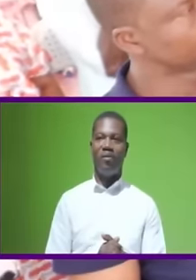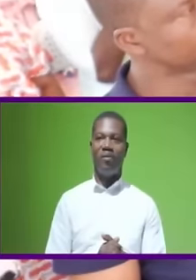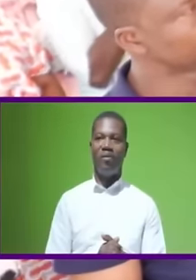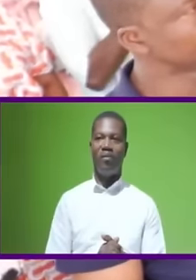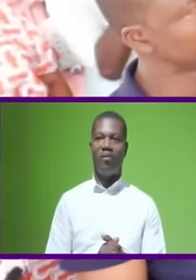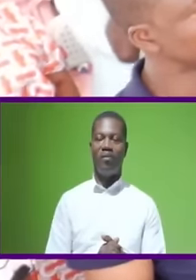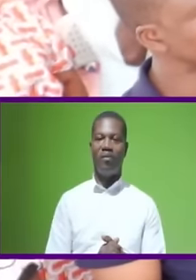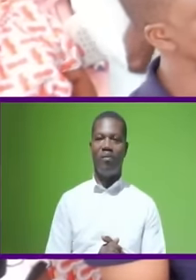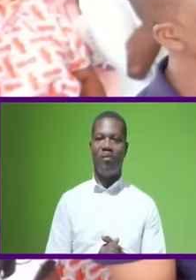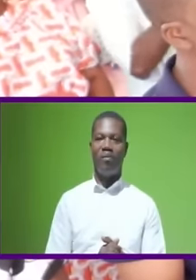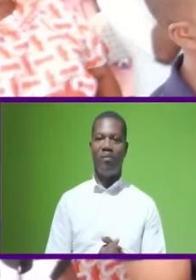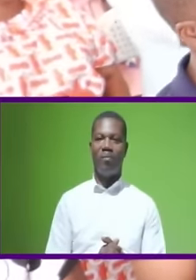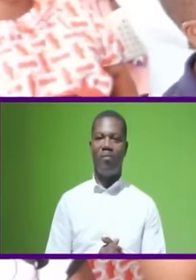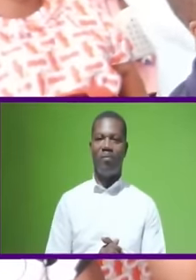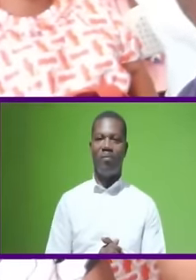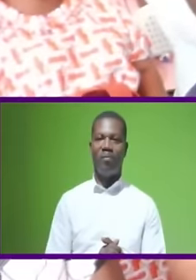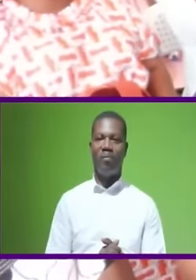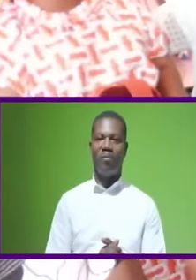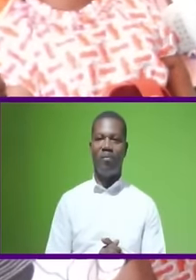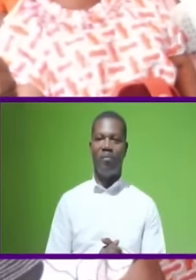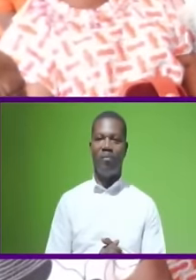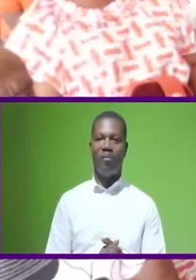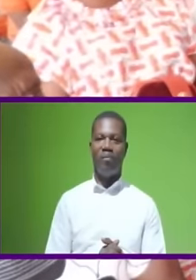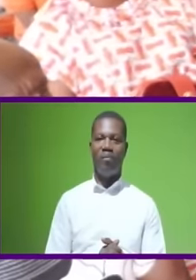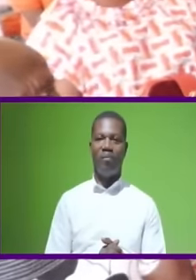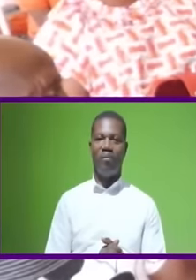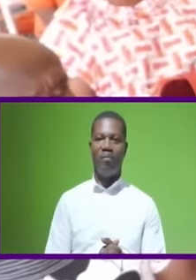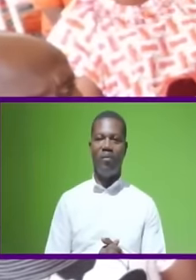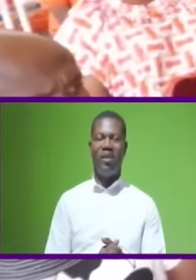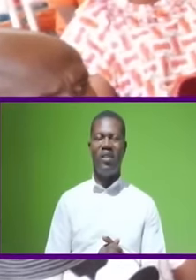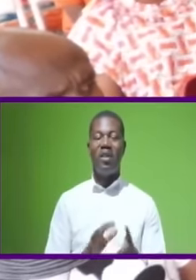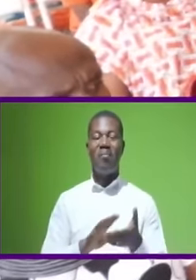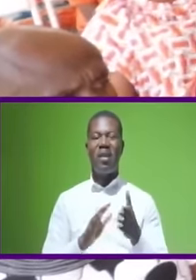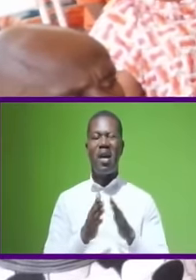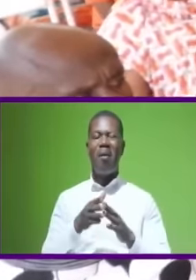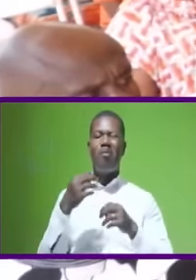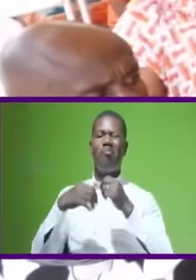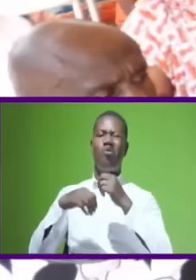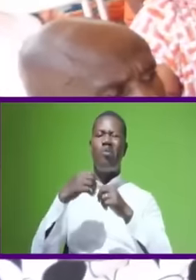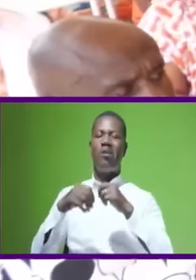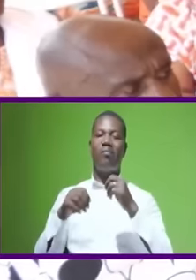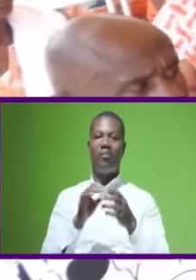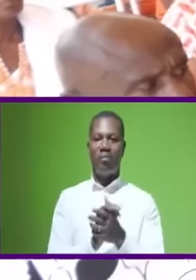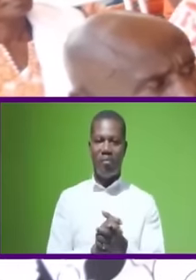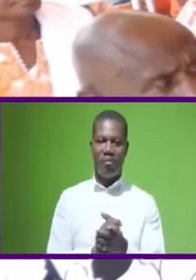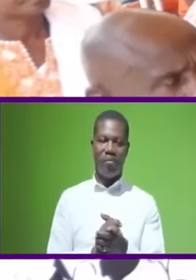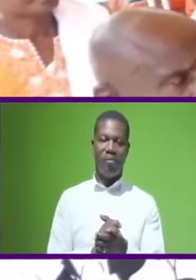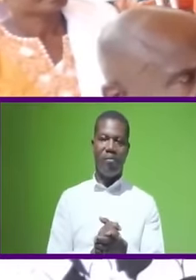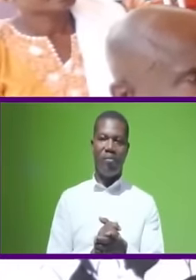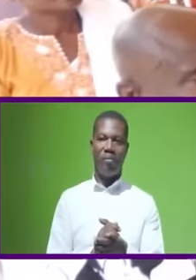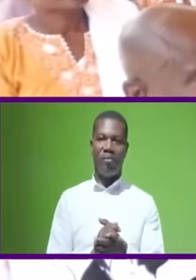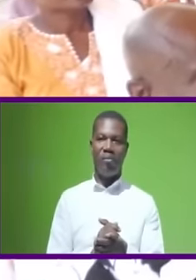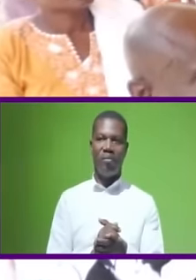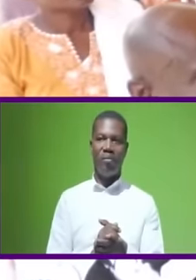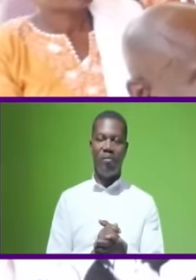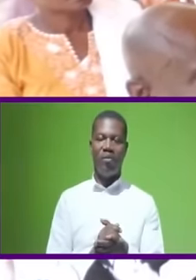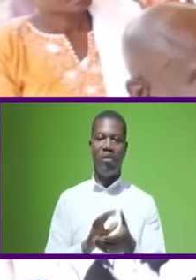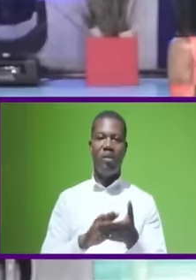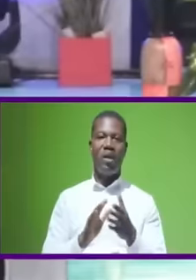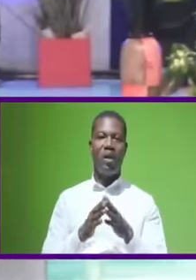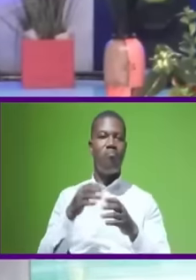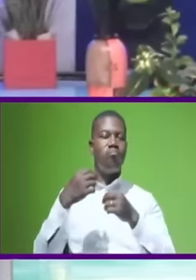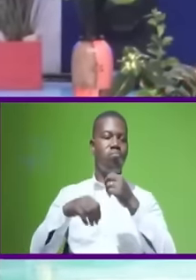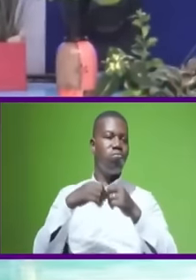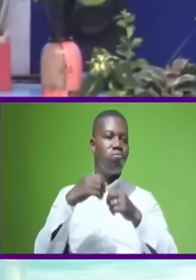true love or agape love. How this is becoming problematic. How it